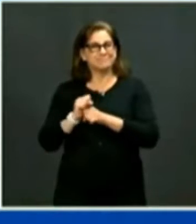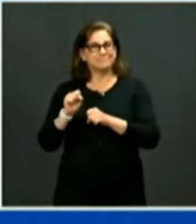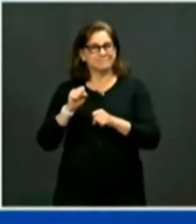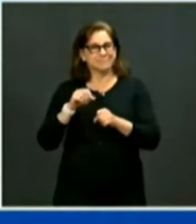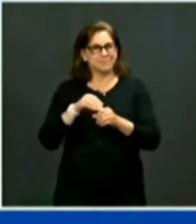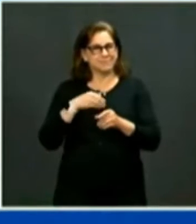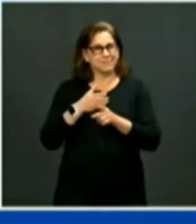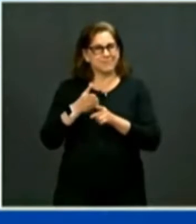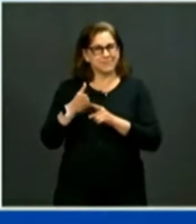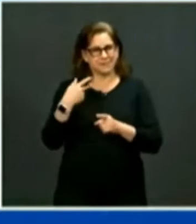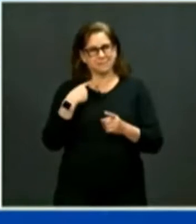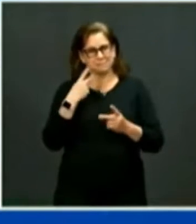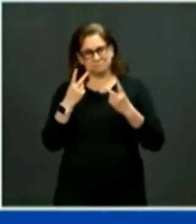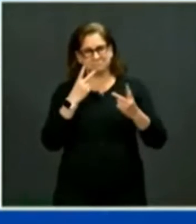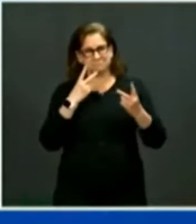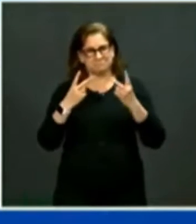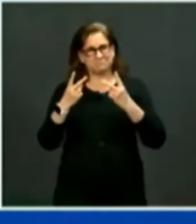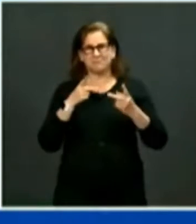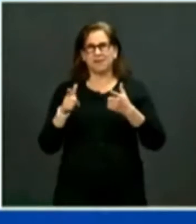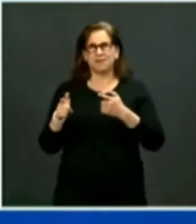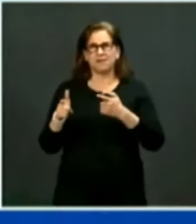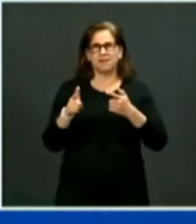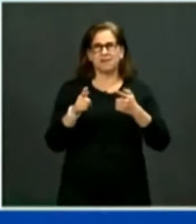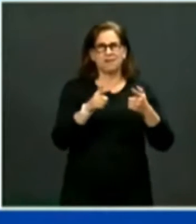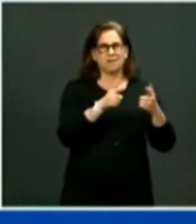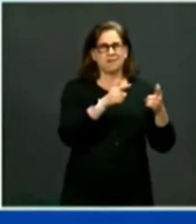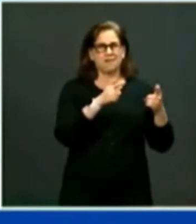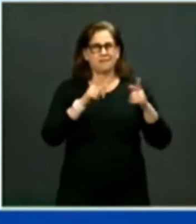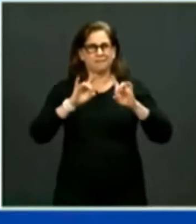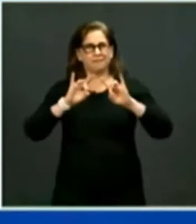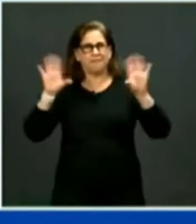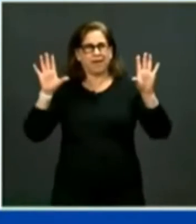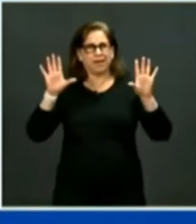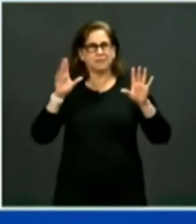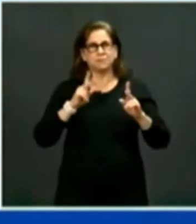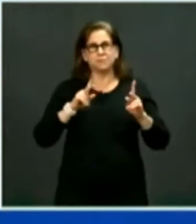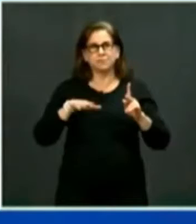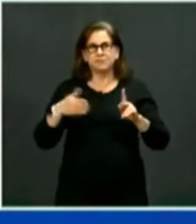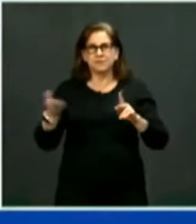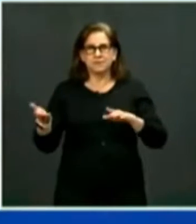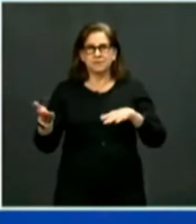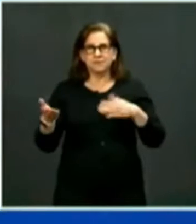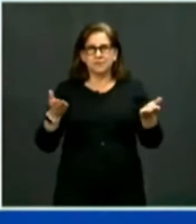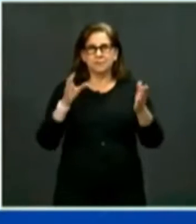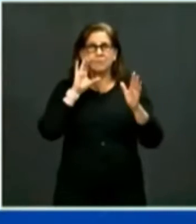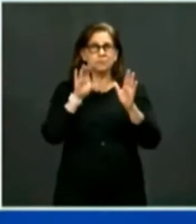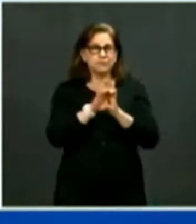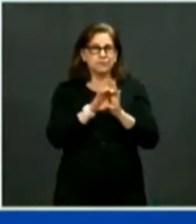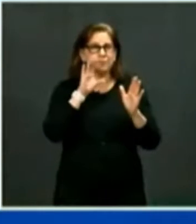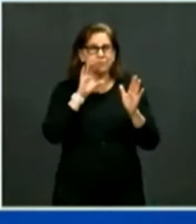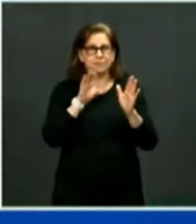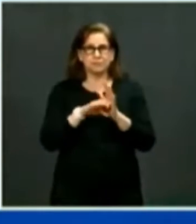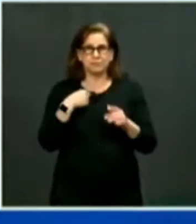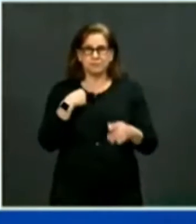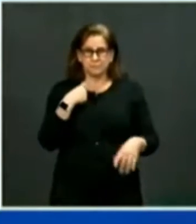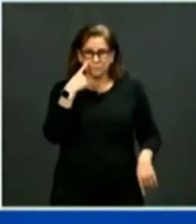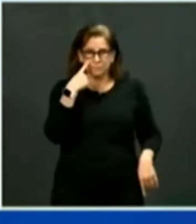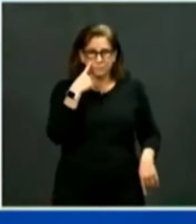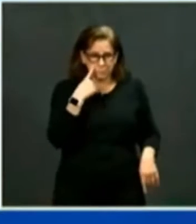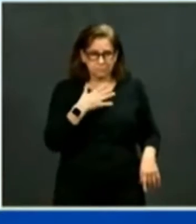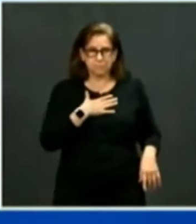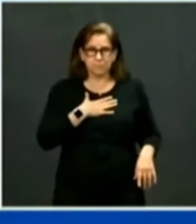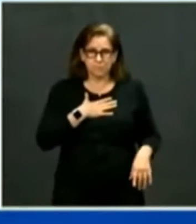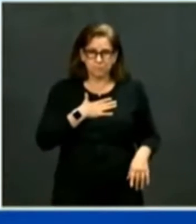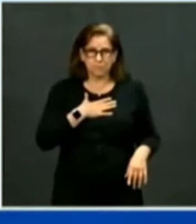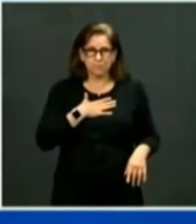close. I've looked at autopsy photographs. I've seen with my own two eyes what a bullet can do to the